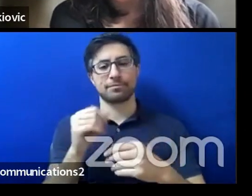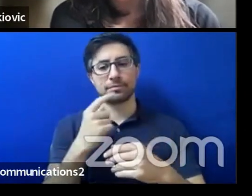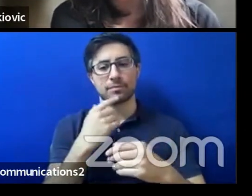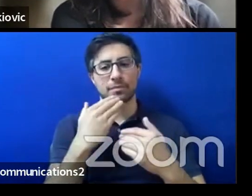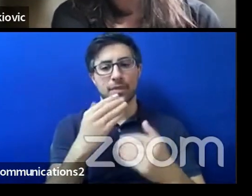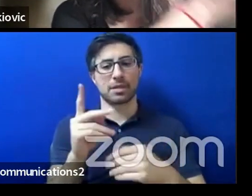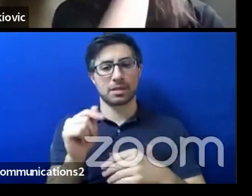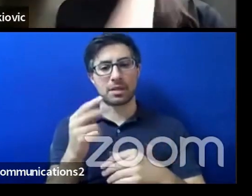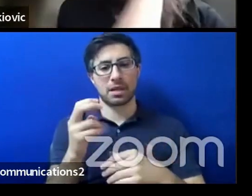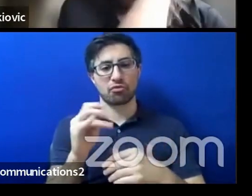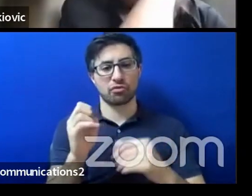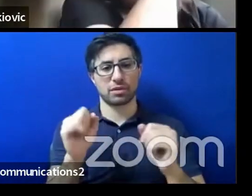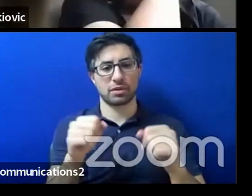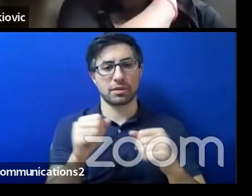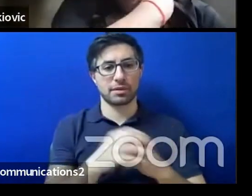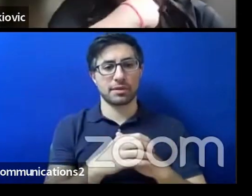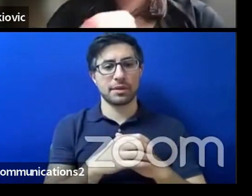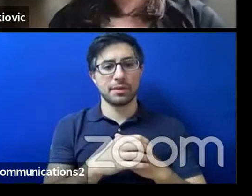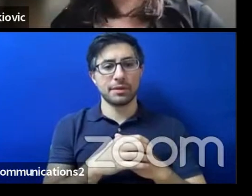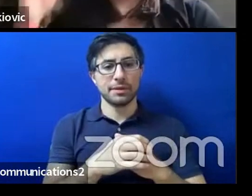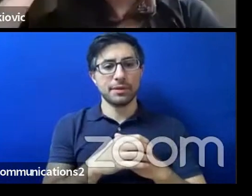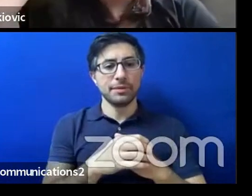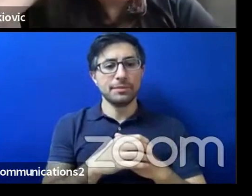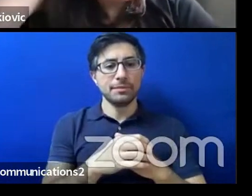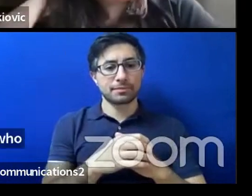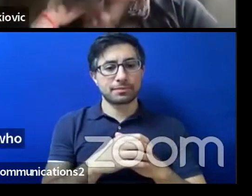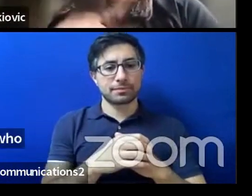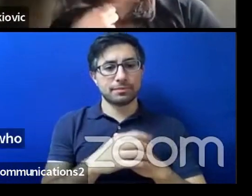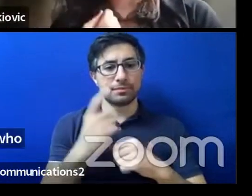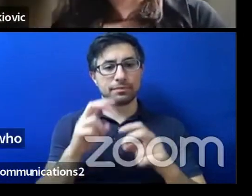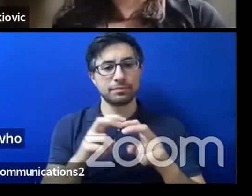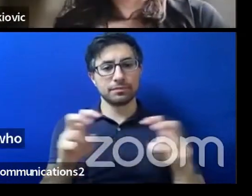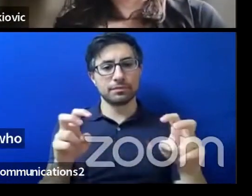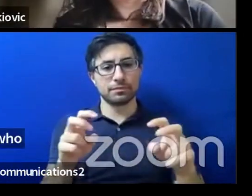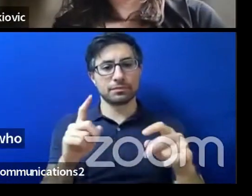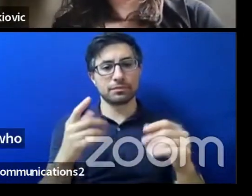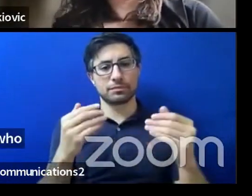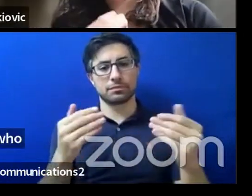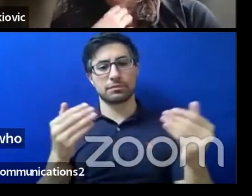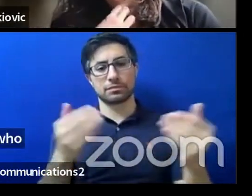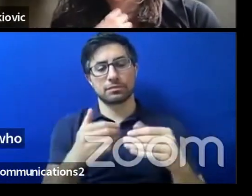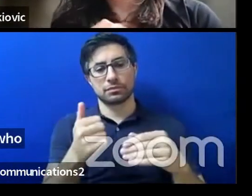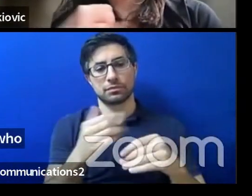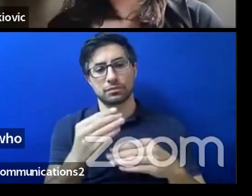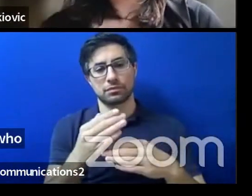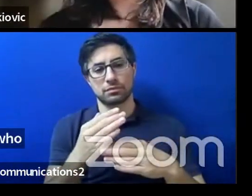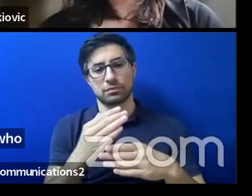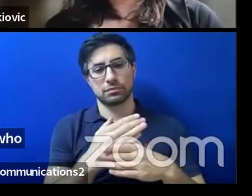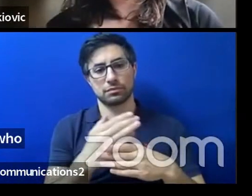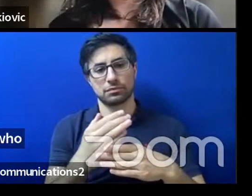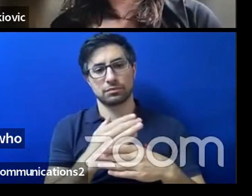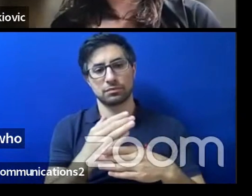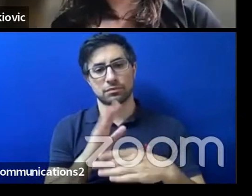Yeah, let's get into it. So for our panel, just you can introduce yourself and share